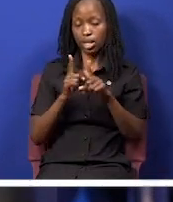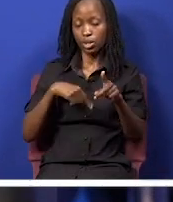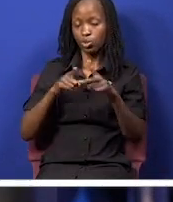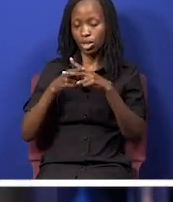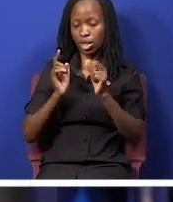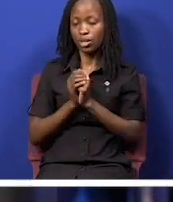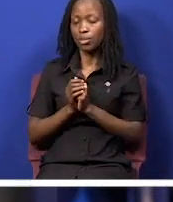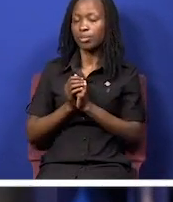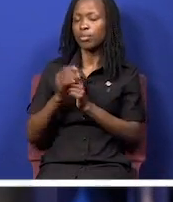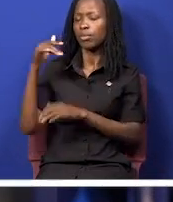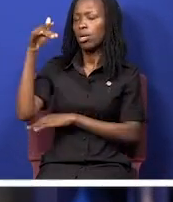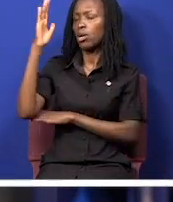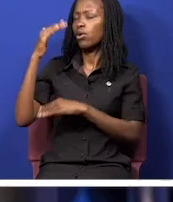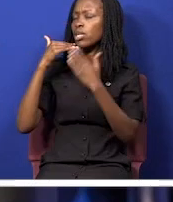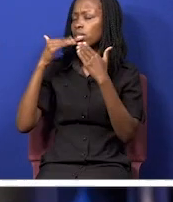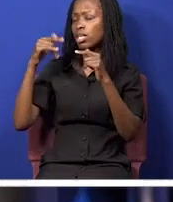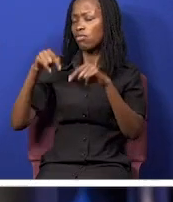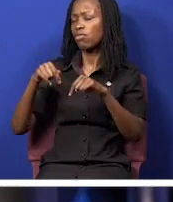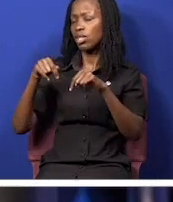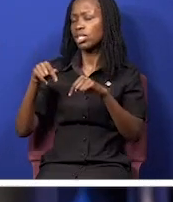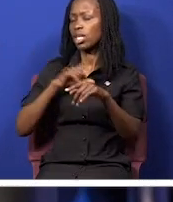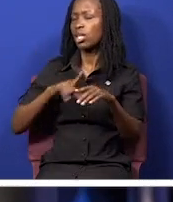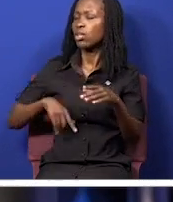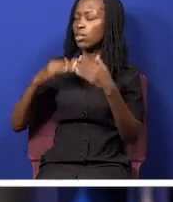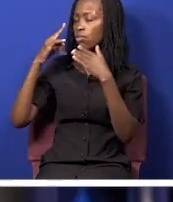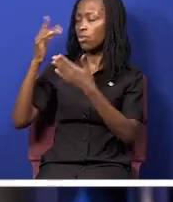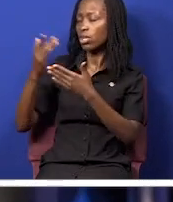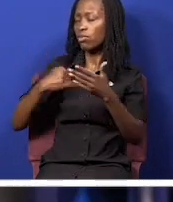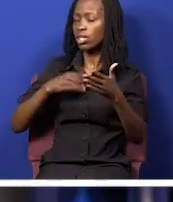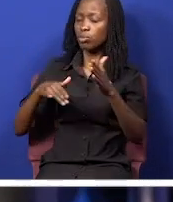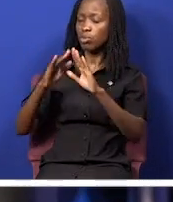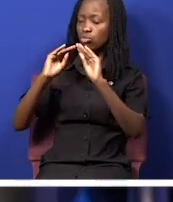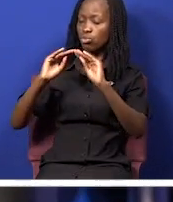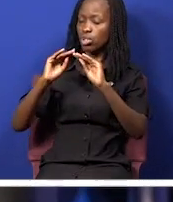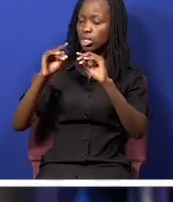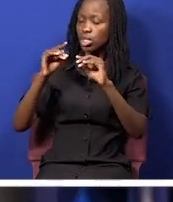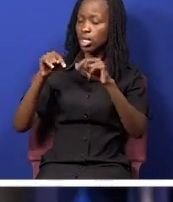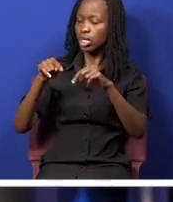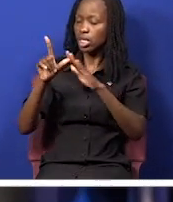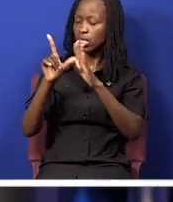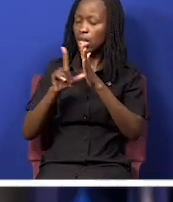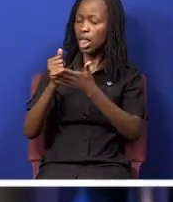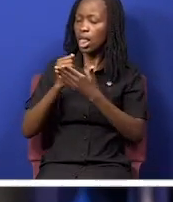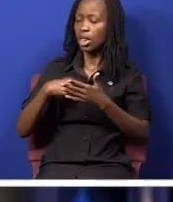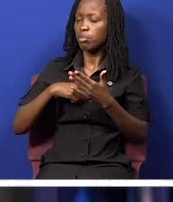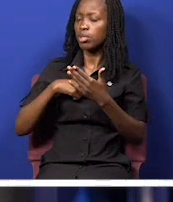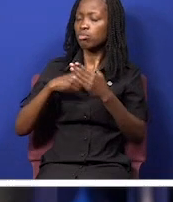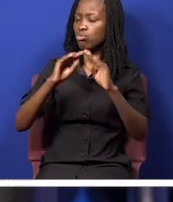begin. Oh God, thank you for this day. Thank you for giving us this opportunity to teach this lesson, and may you help us to